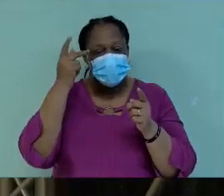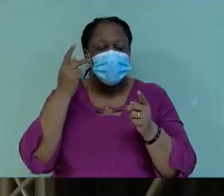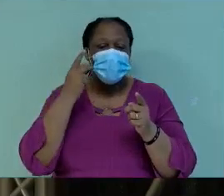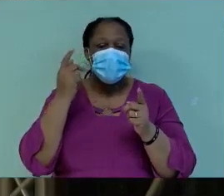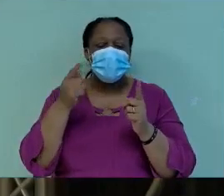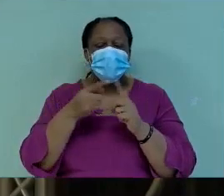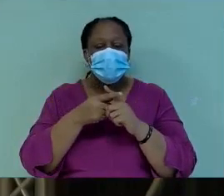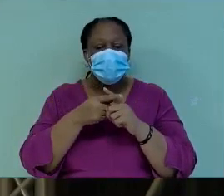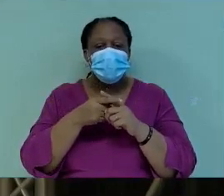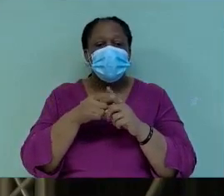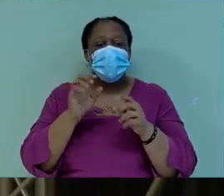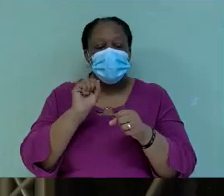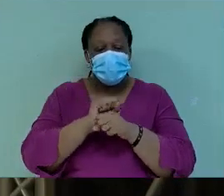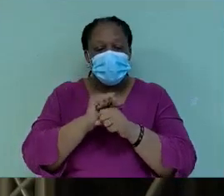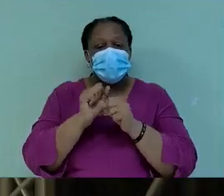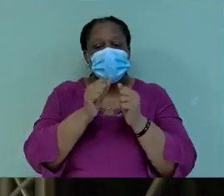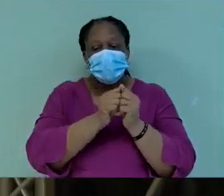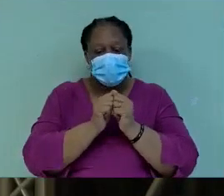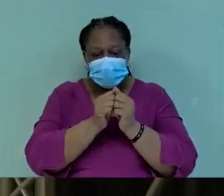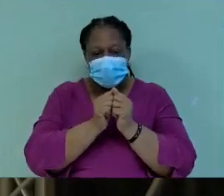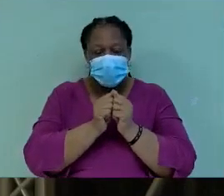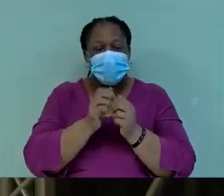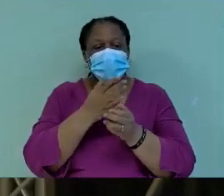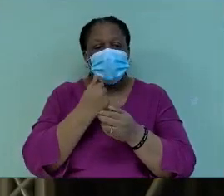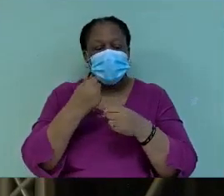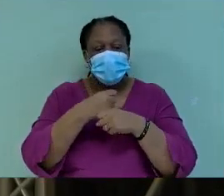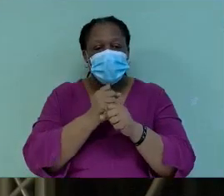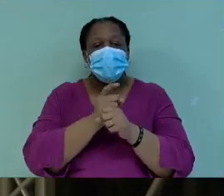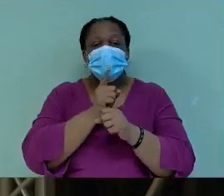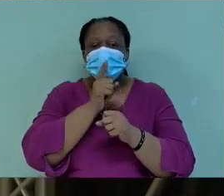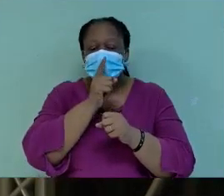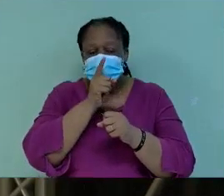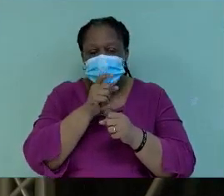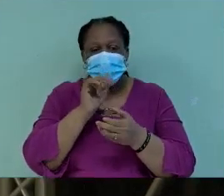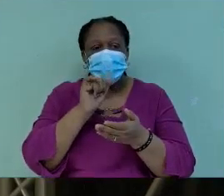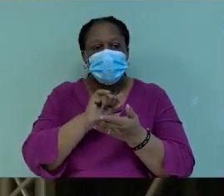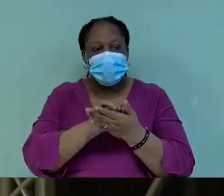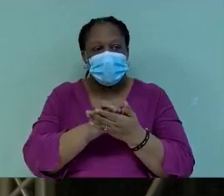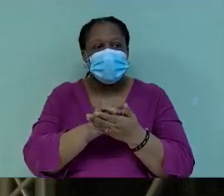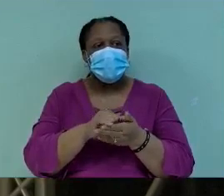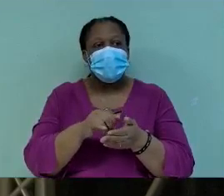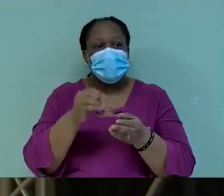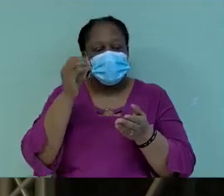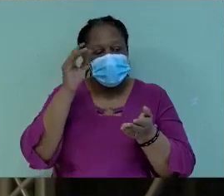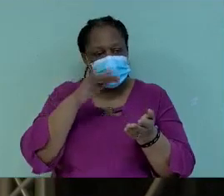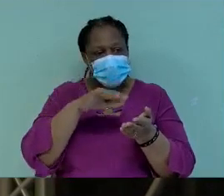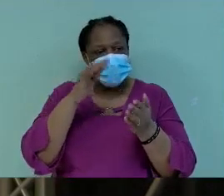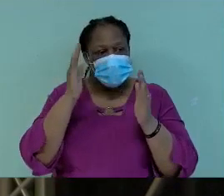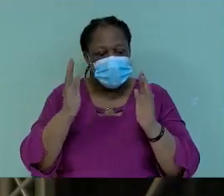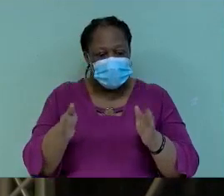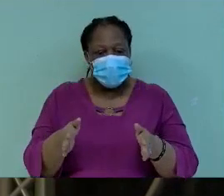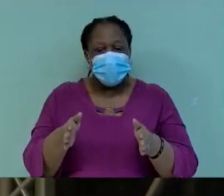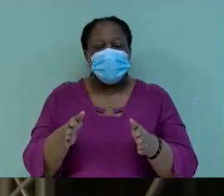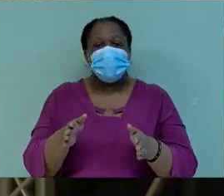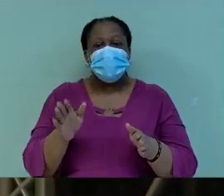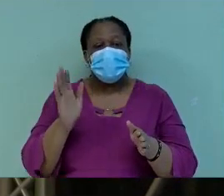understanding, and they aided in ensuring that the students remained focused so that they could